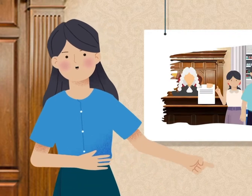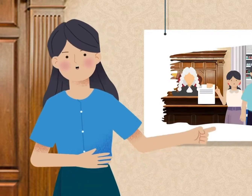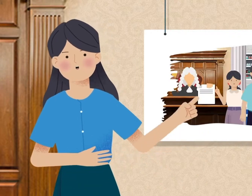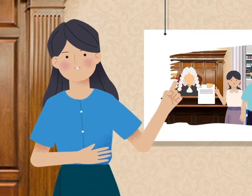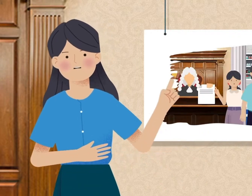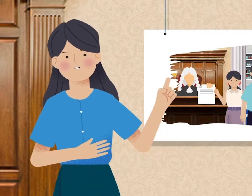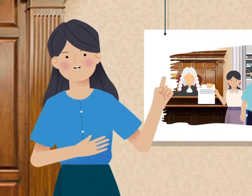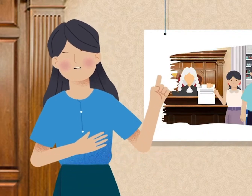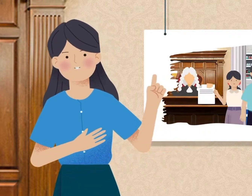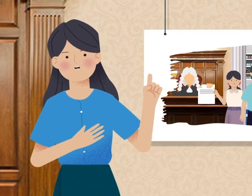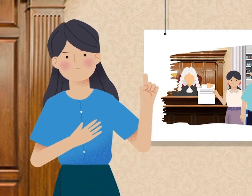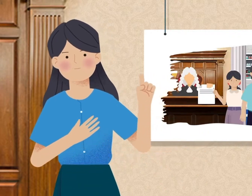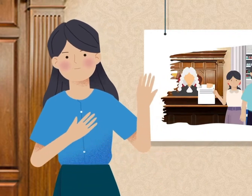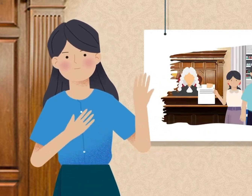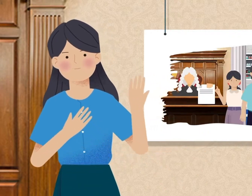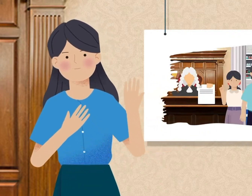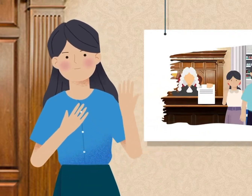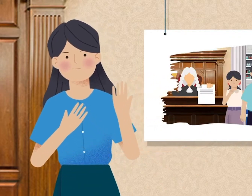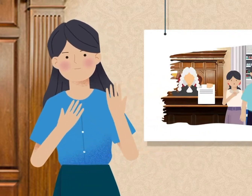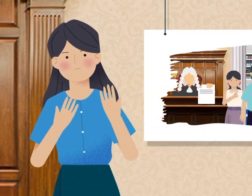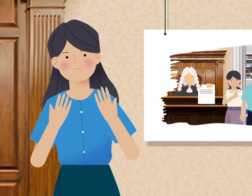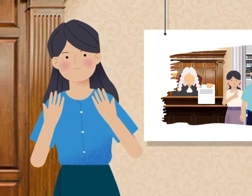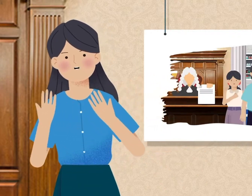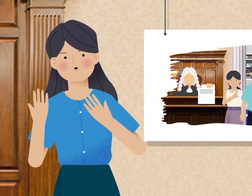and parental consent requirements.